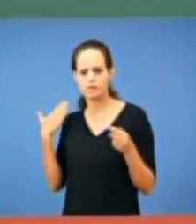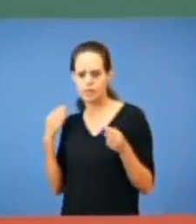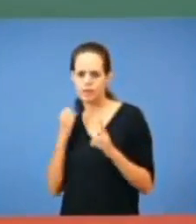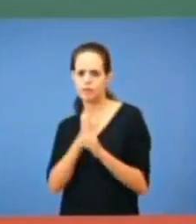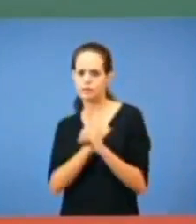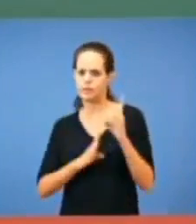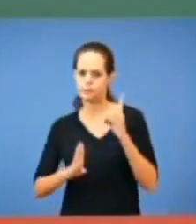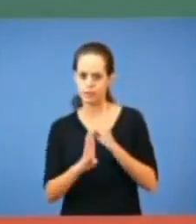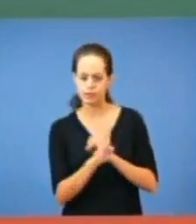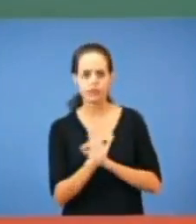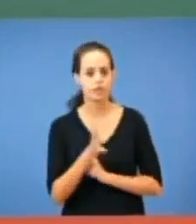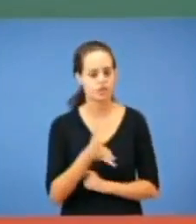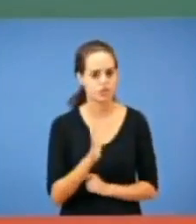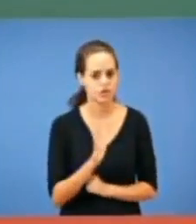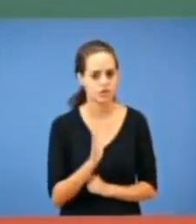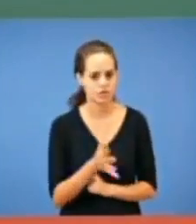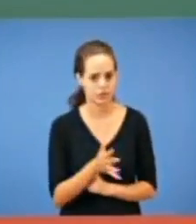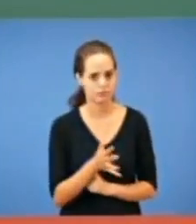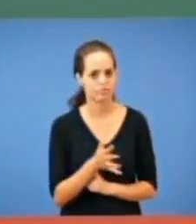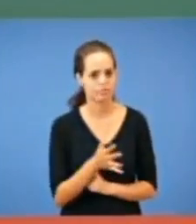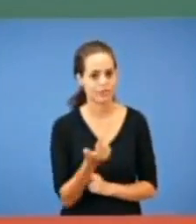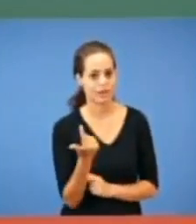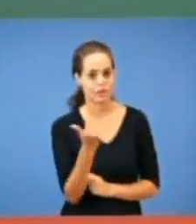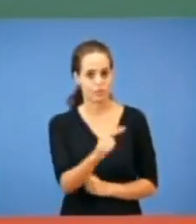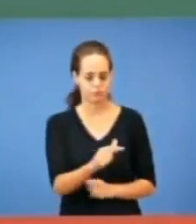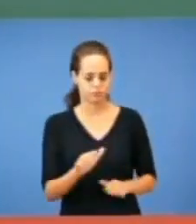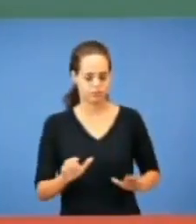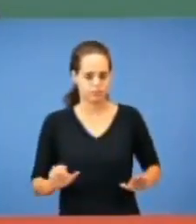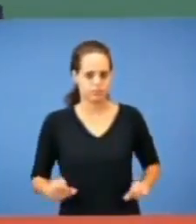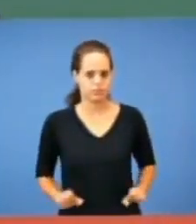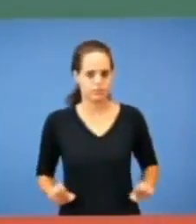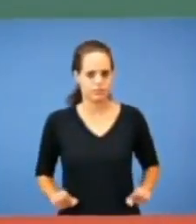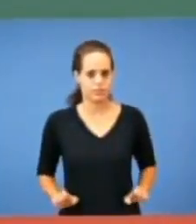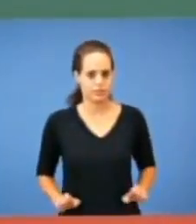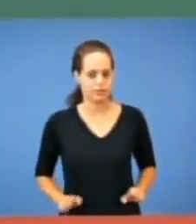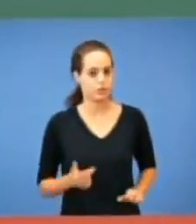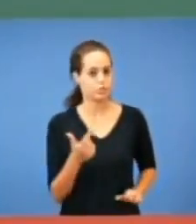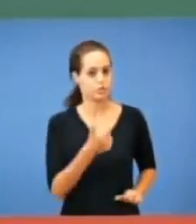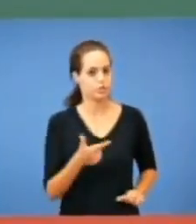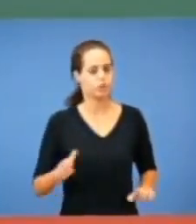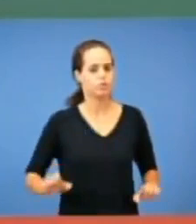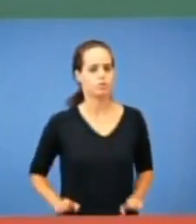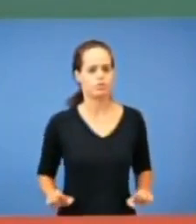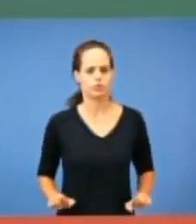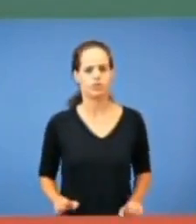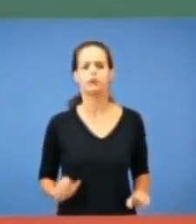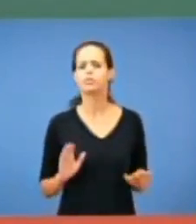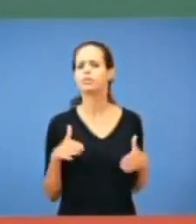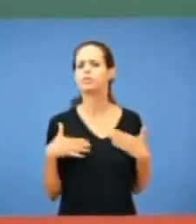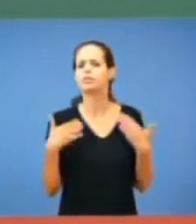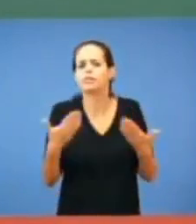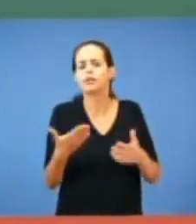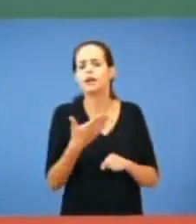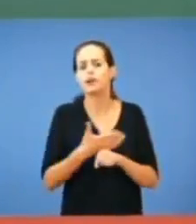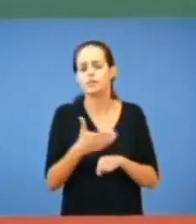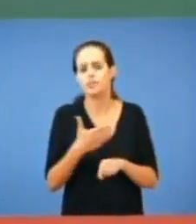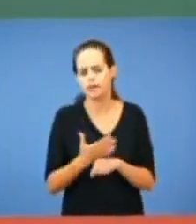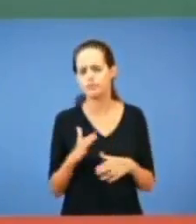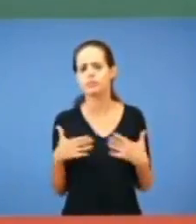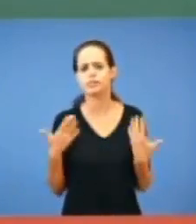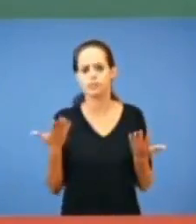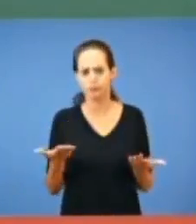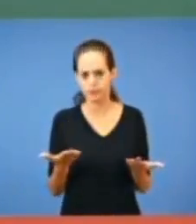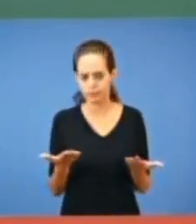schools. And then we see in Smyrna, other word that define the opposition or the weapons used to oppose